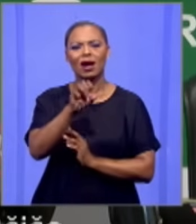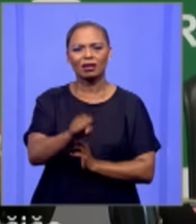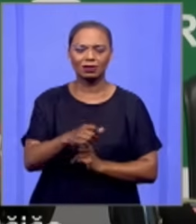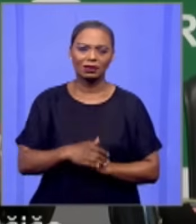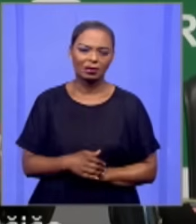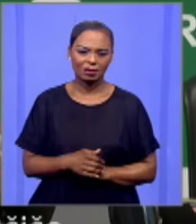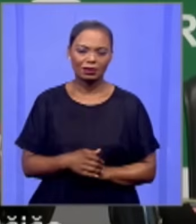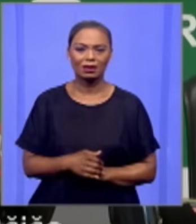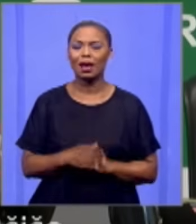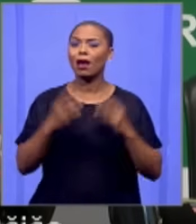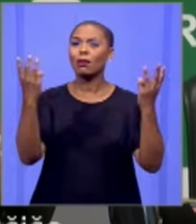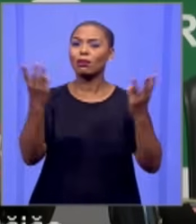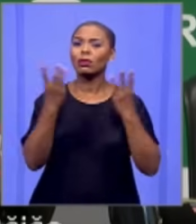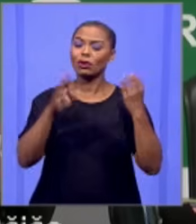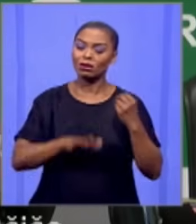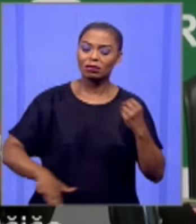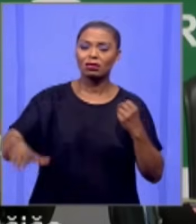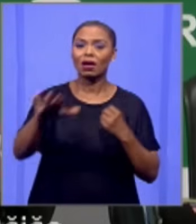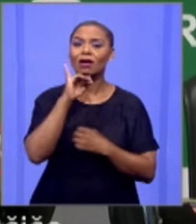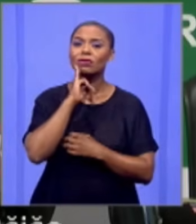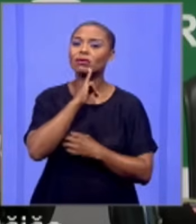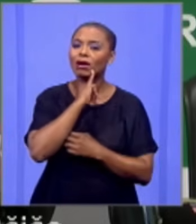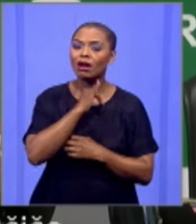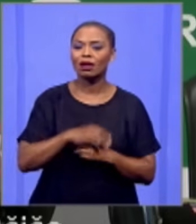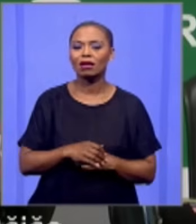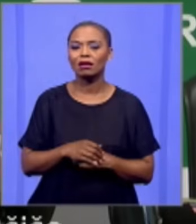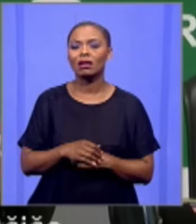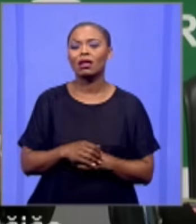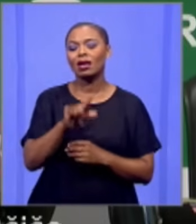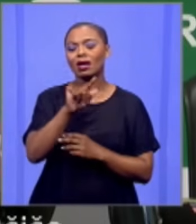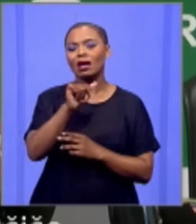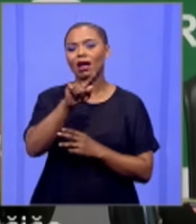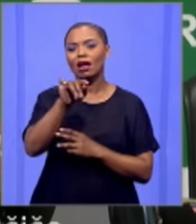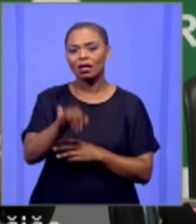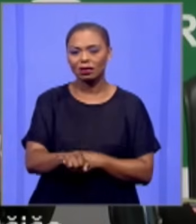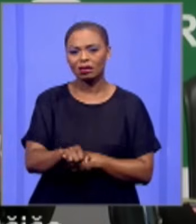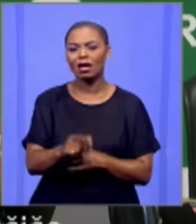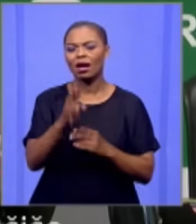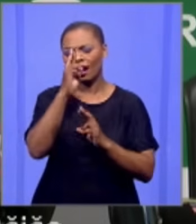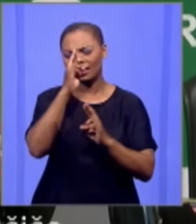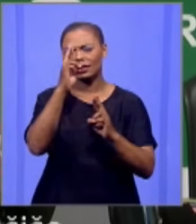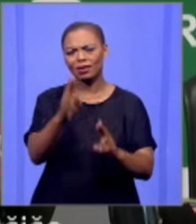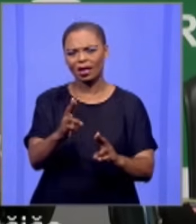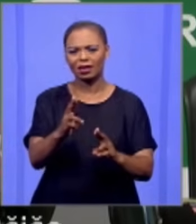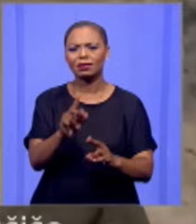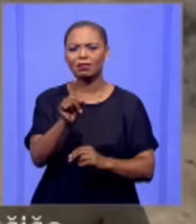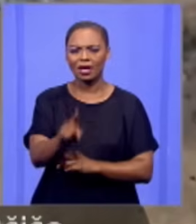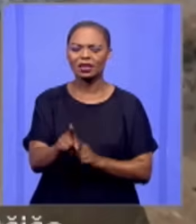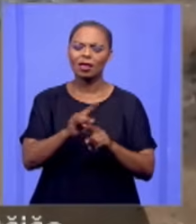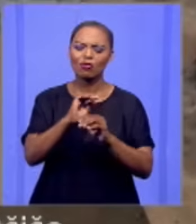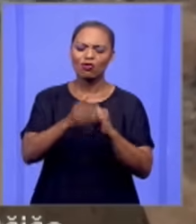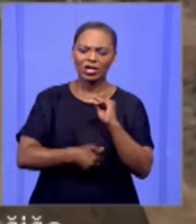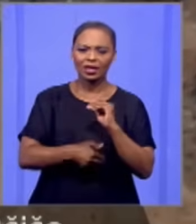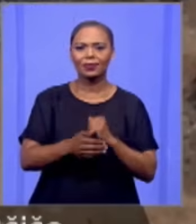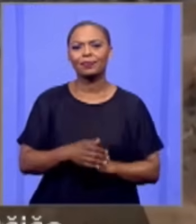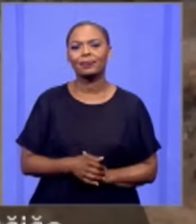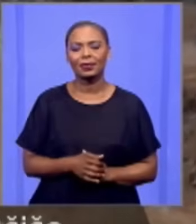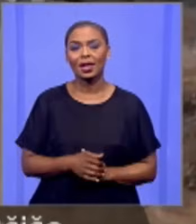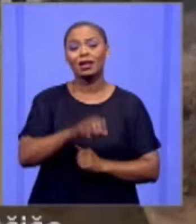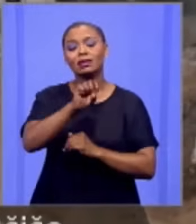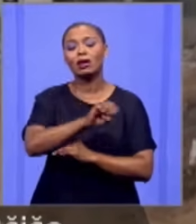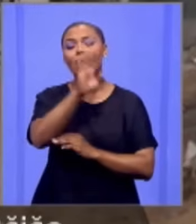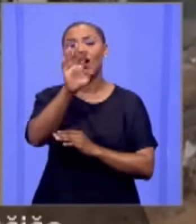Civilians in Israel, in the Gaza Strip, need to be respected and protected. Go sa le bjalo